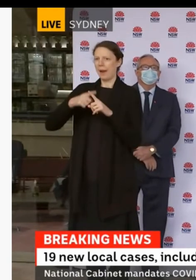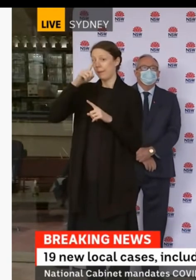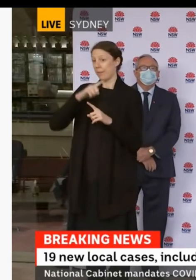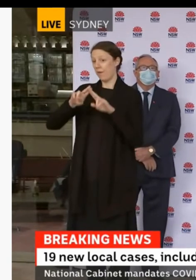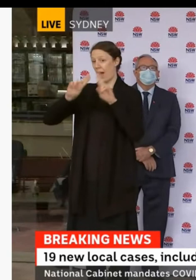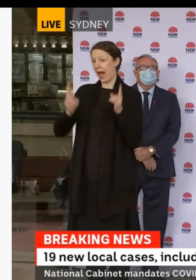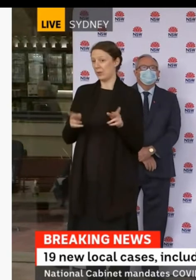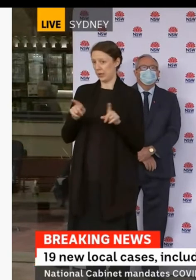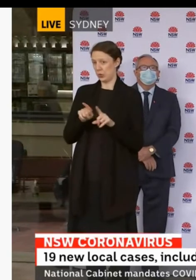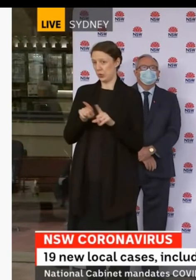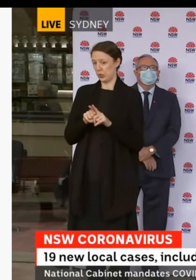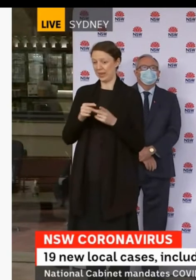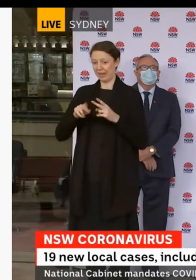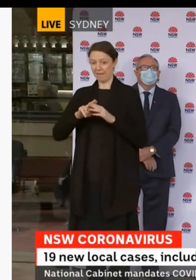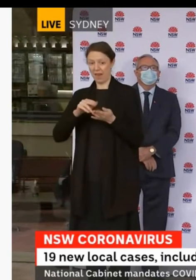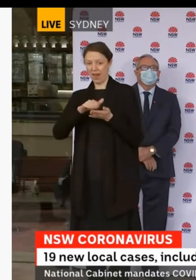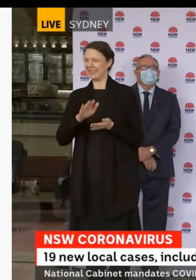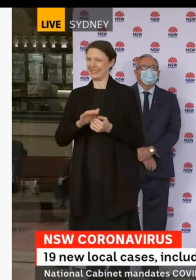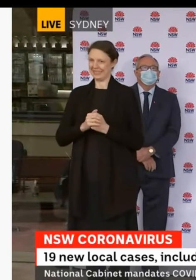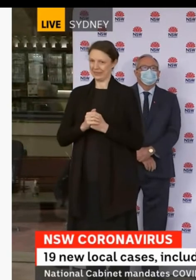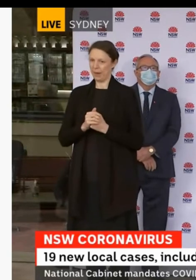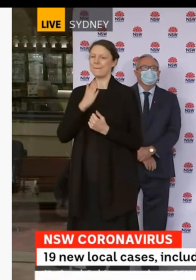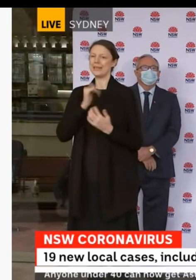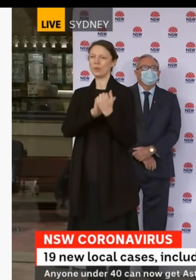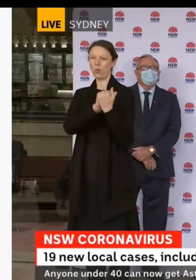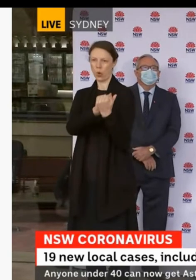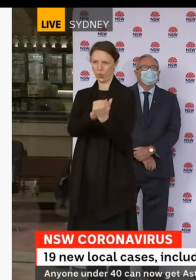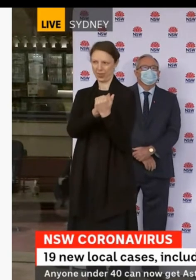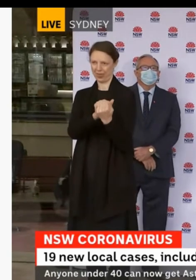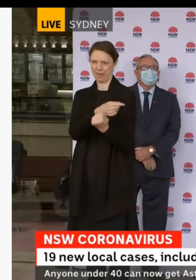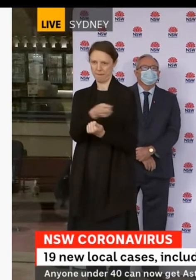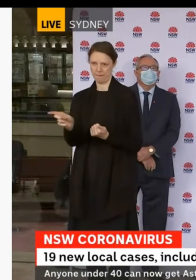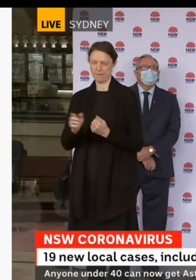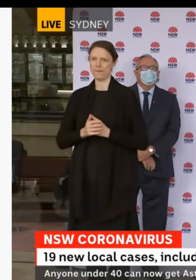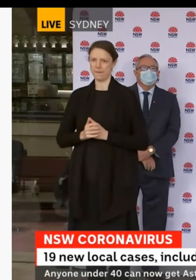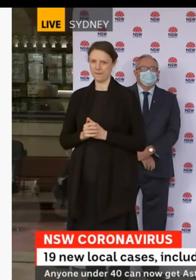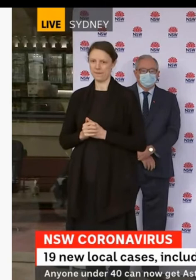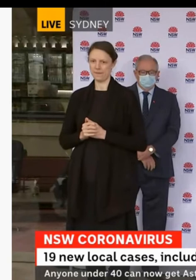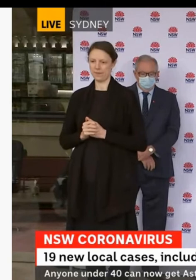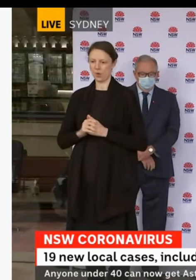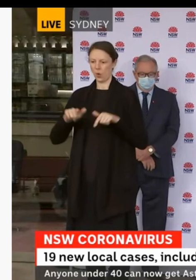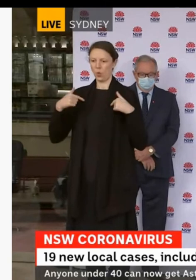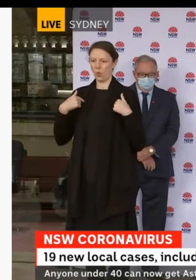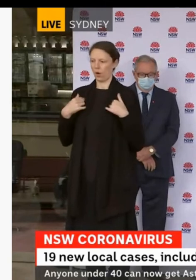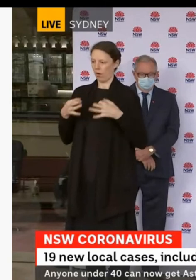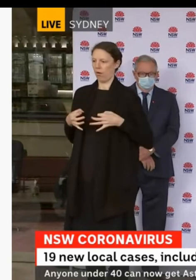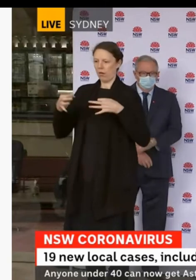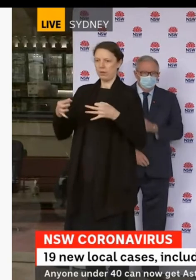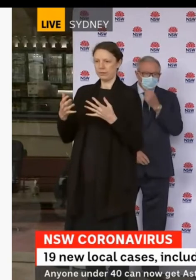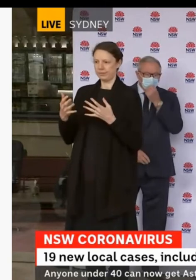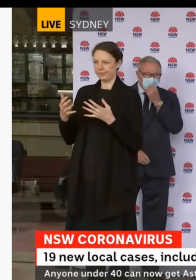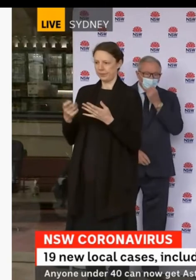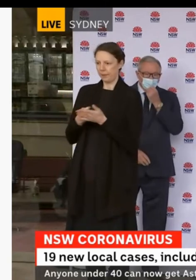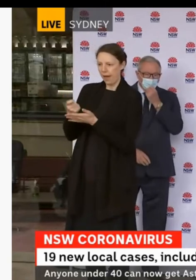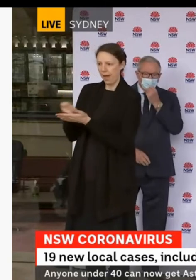nature, please work with them. As we've said over the last 18 months, we're all in this together. We're deferring those liabilities, and we want to make sure